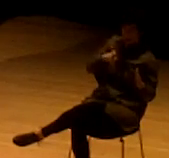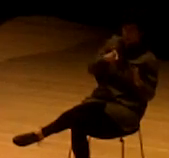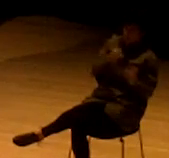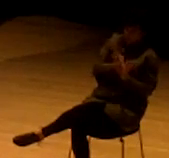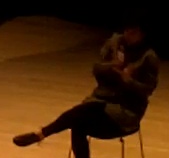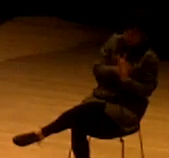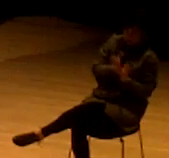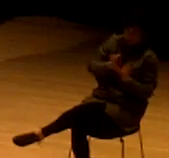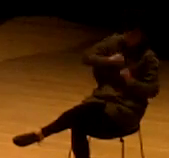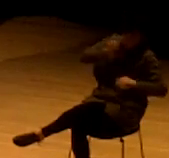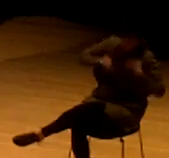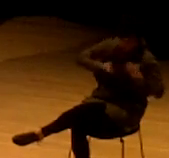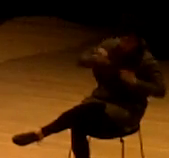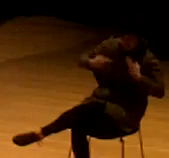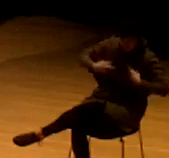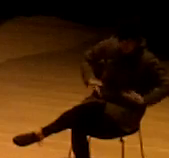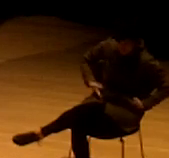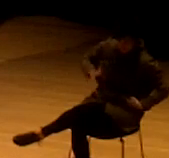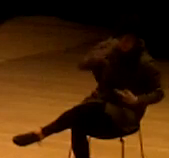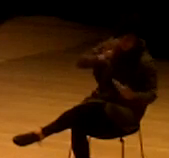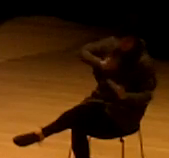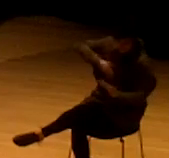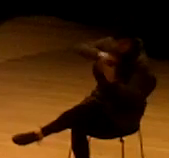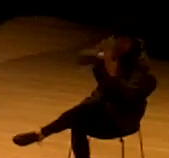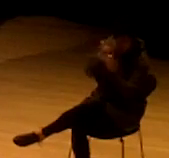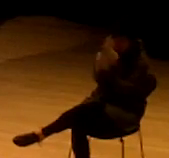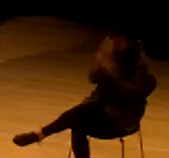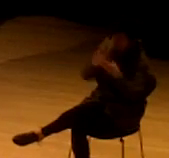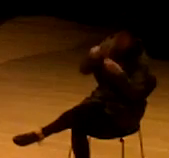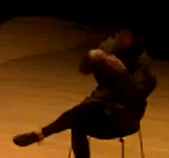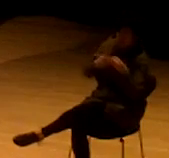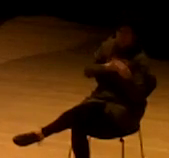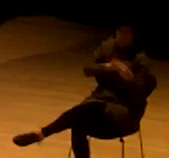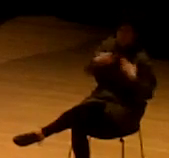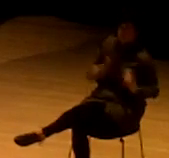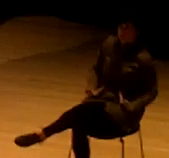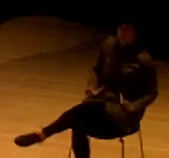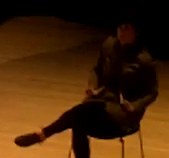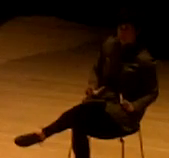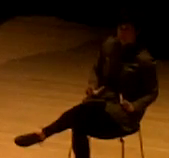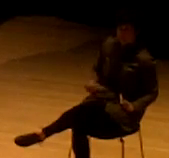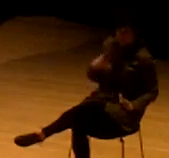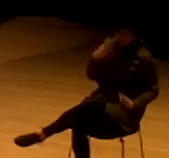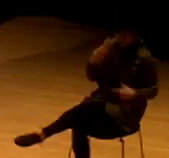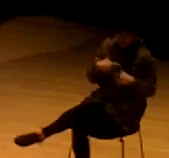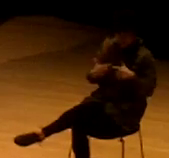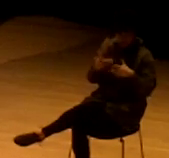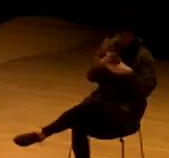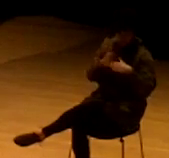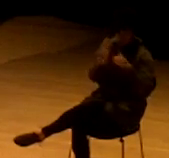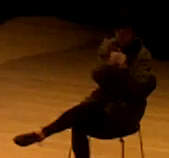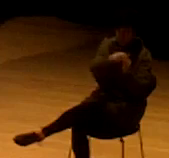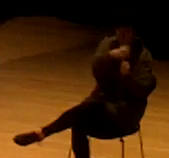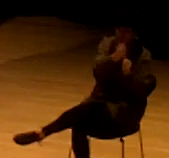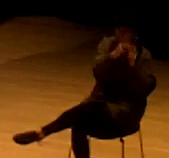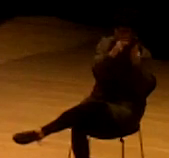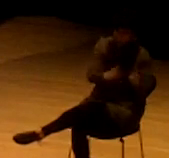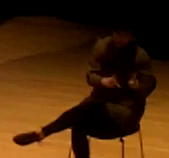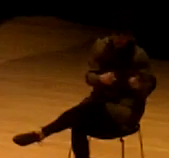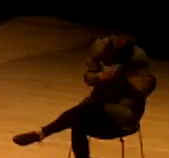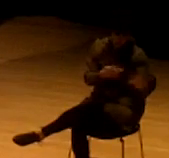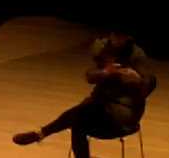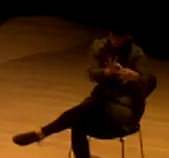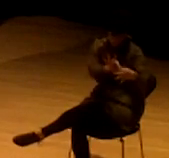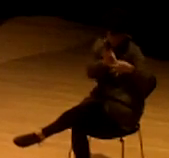emotionally. Mm-hmm. So I mean, you have to be close to somebody. You have to learn how to share weight. You have to, you know, be in tune with your body and their body at the same time.